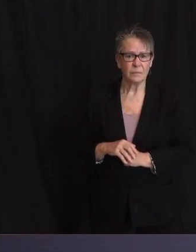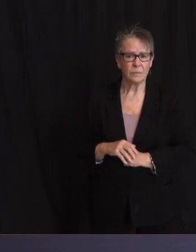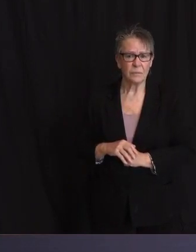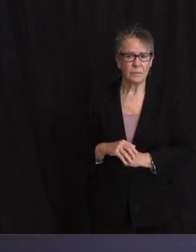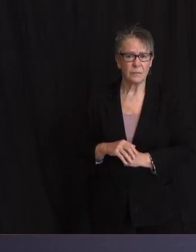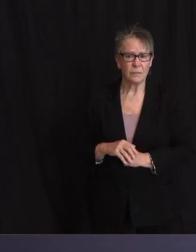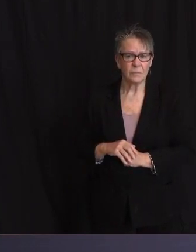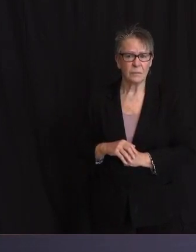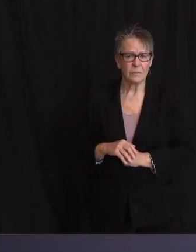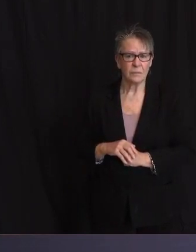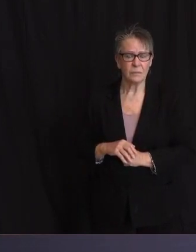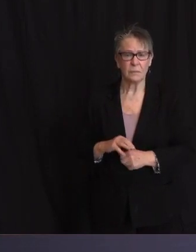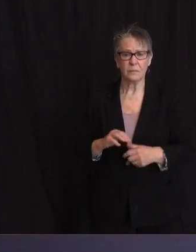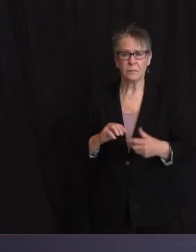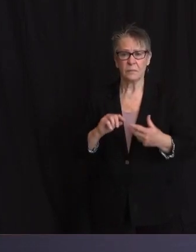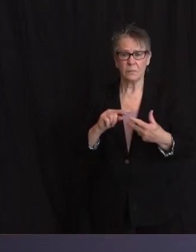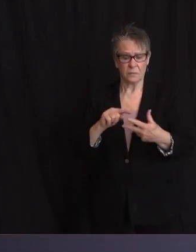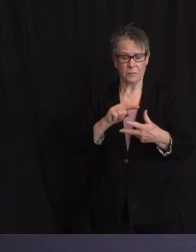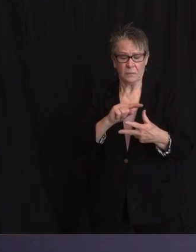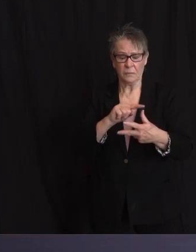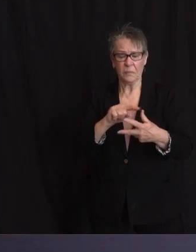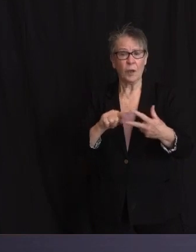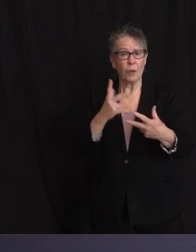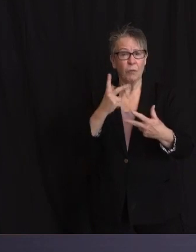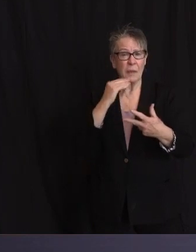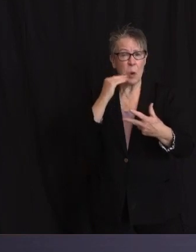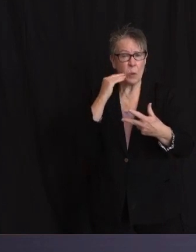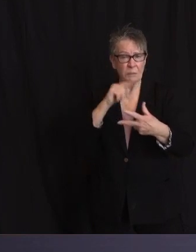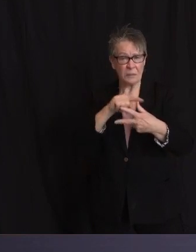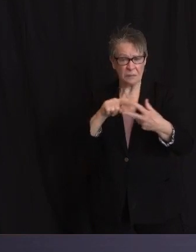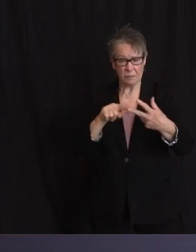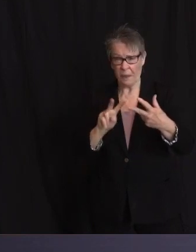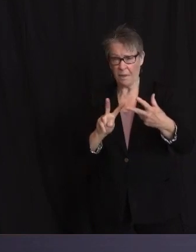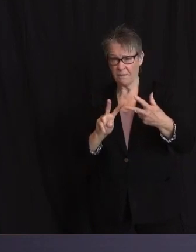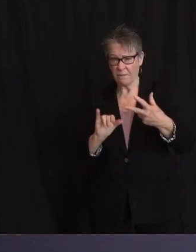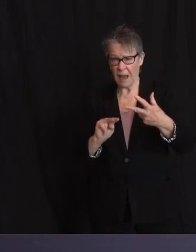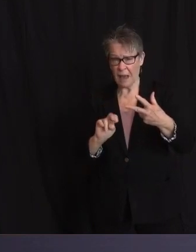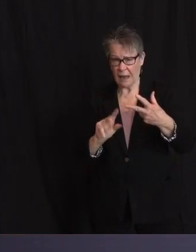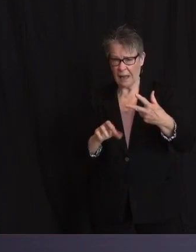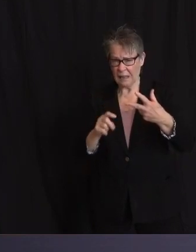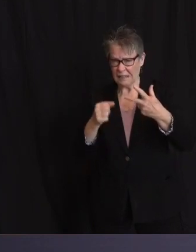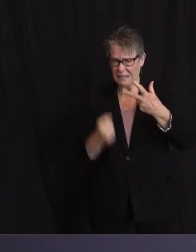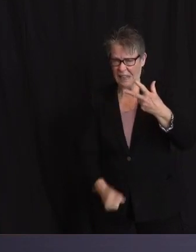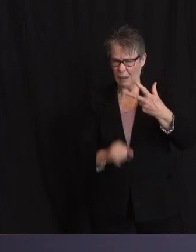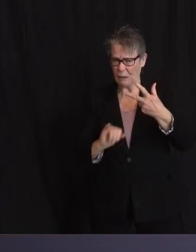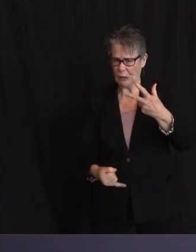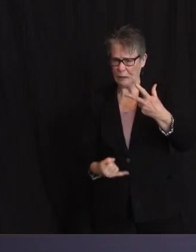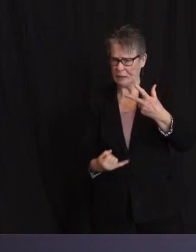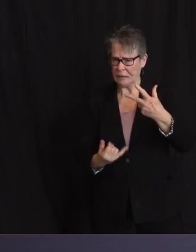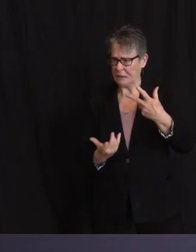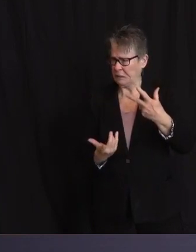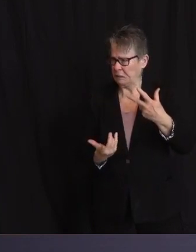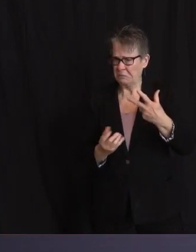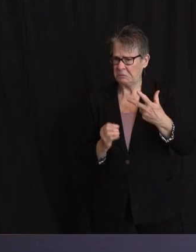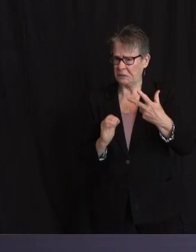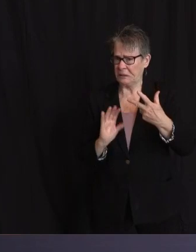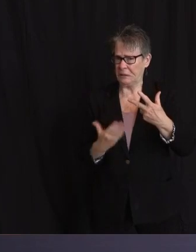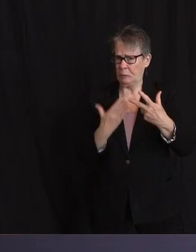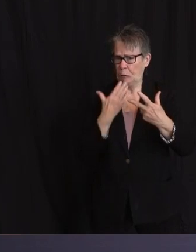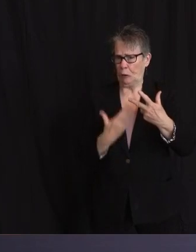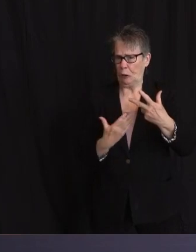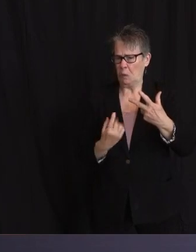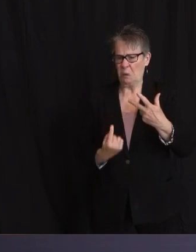case. Is that fair? Yes. Yeah. And so Menlo Park and Paramus is in fact where the VA has come